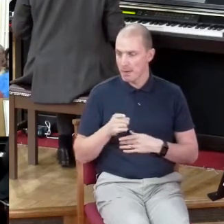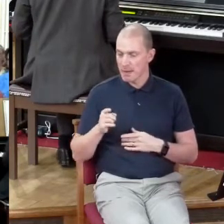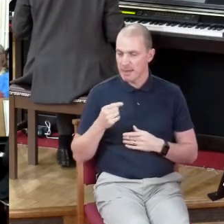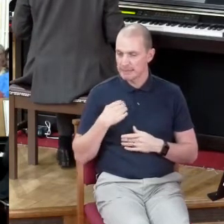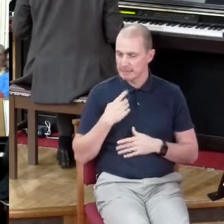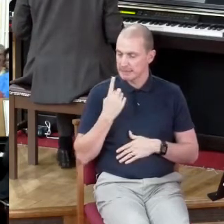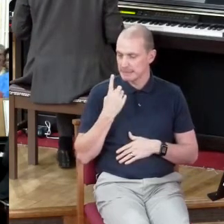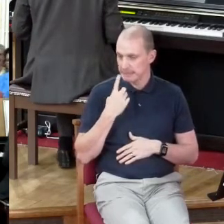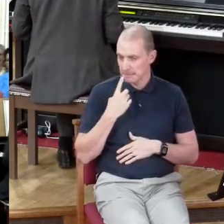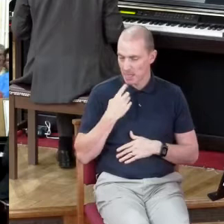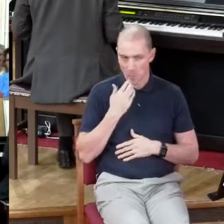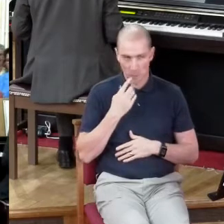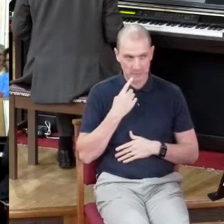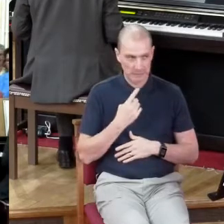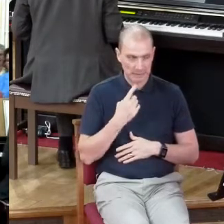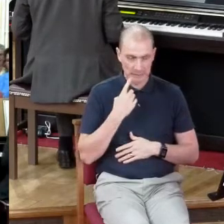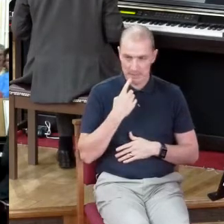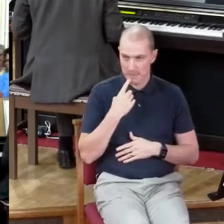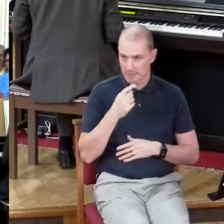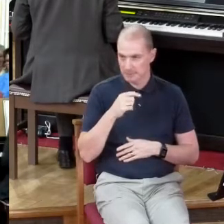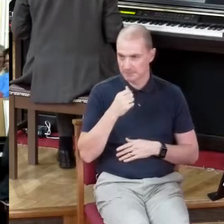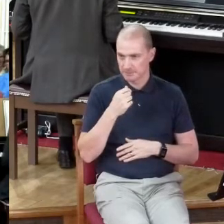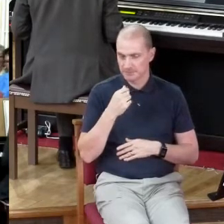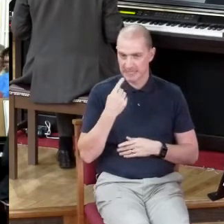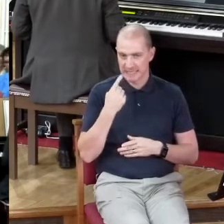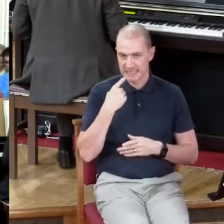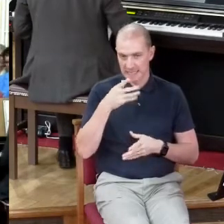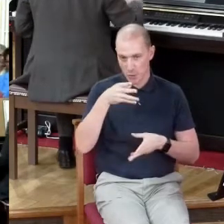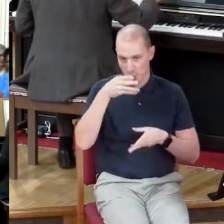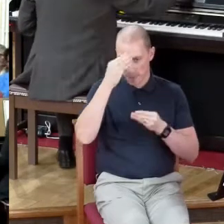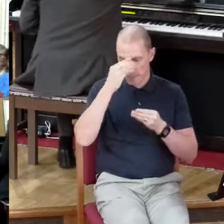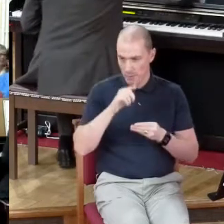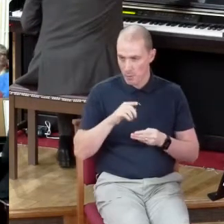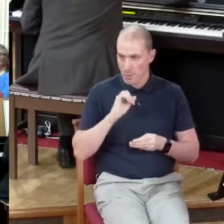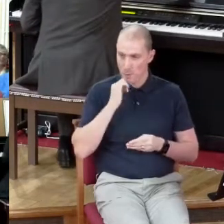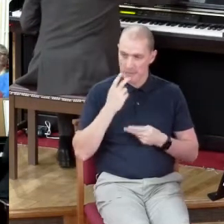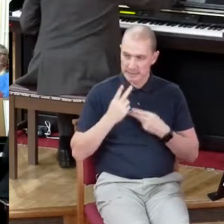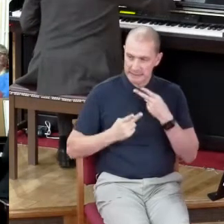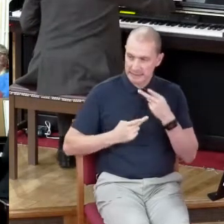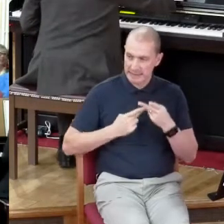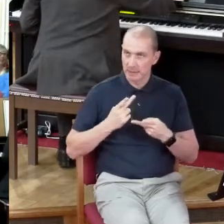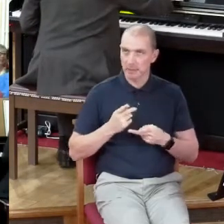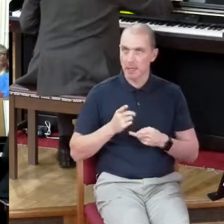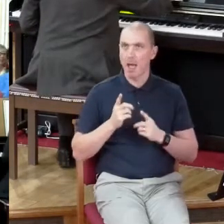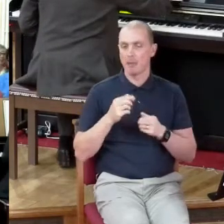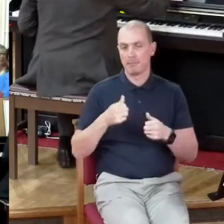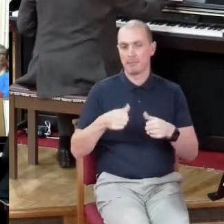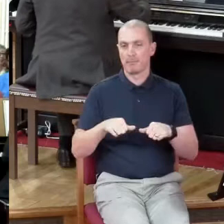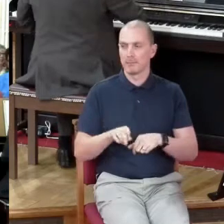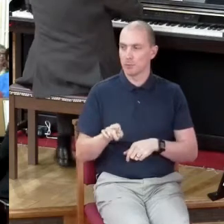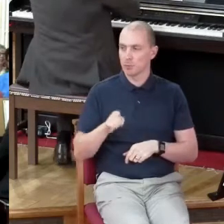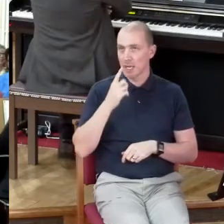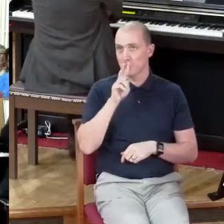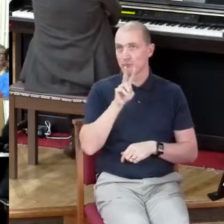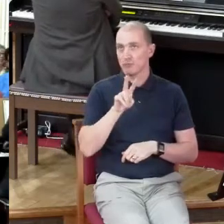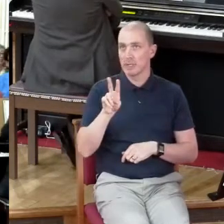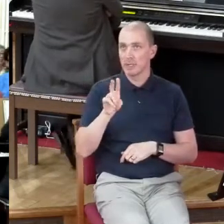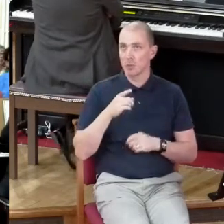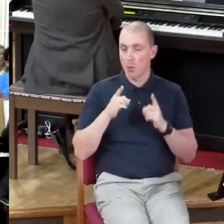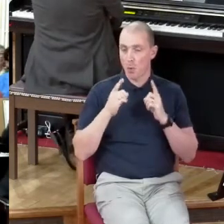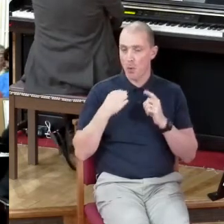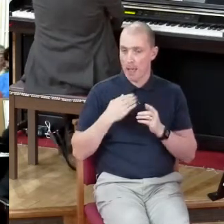that. Very simple, easy to learn. And we're going to sing it just as soon as it comes. There we go. So read that, Lord, I pray,